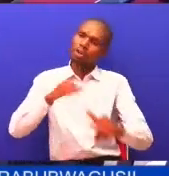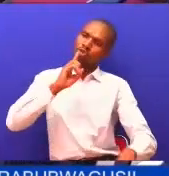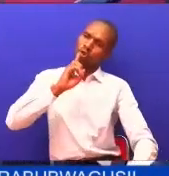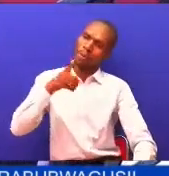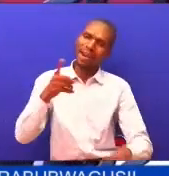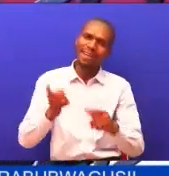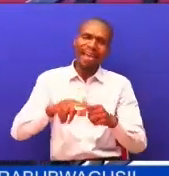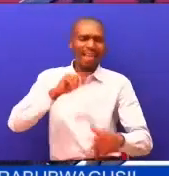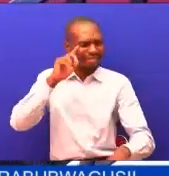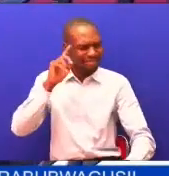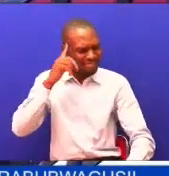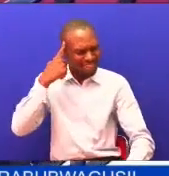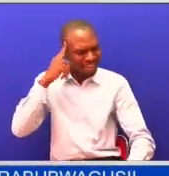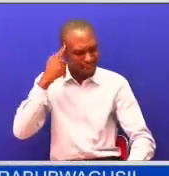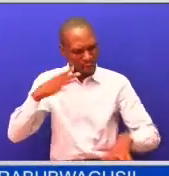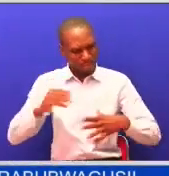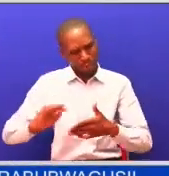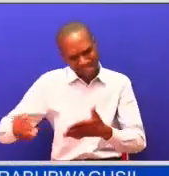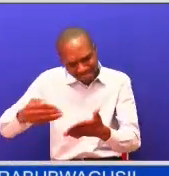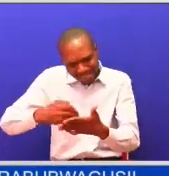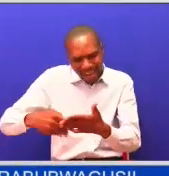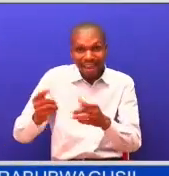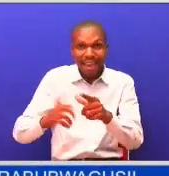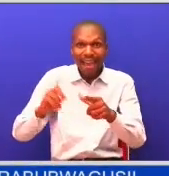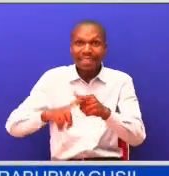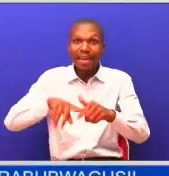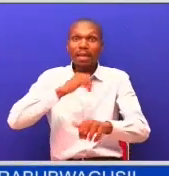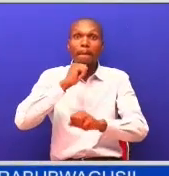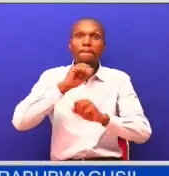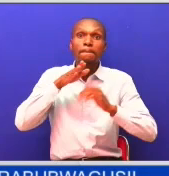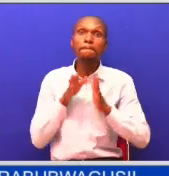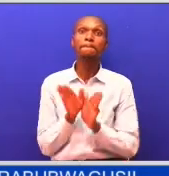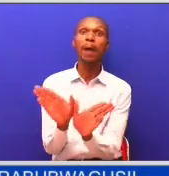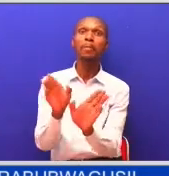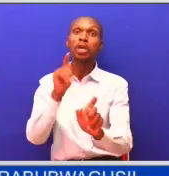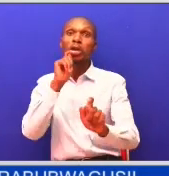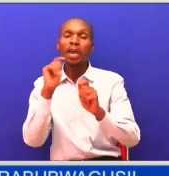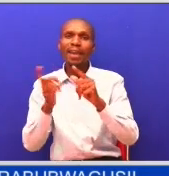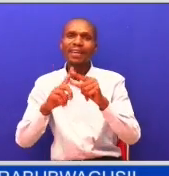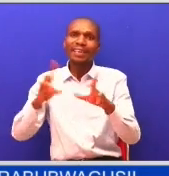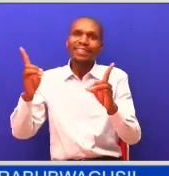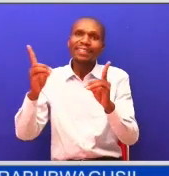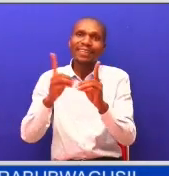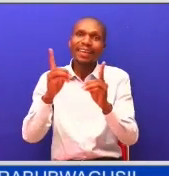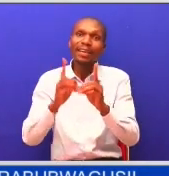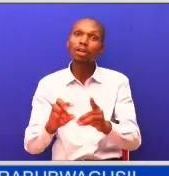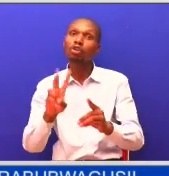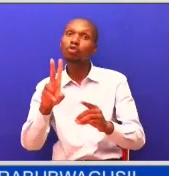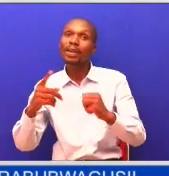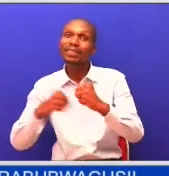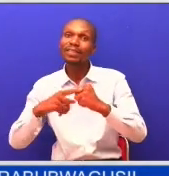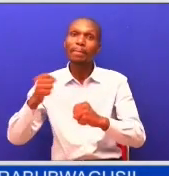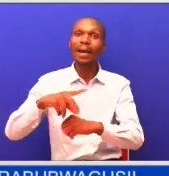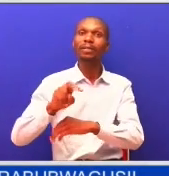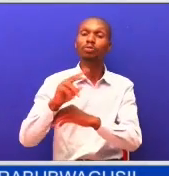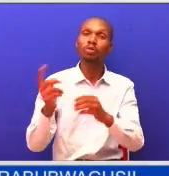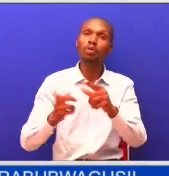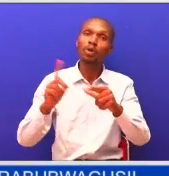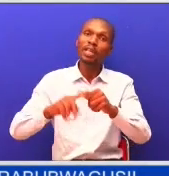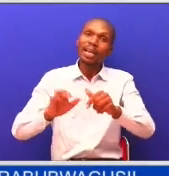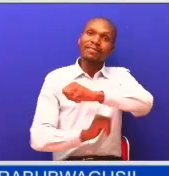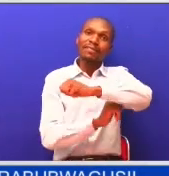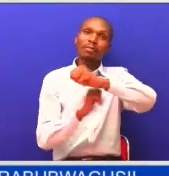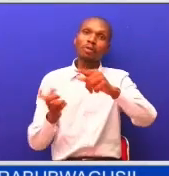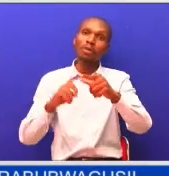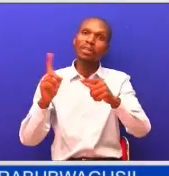ibire ngerili obyaba na inchi gosangerili wago se public participation. Chitarike merongo ibire na isano na mumu tinyo kabire. Na kamuwa Monda